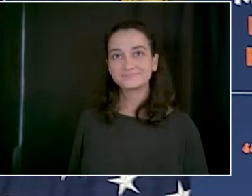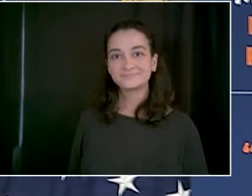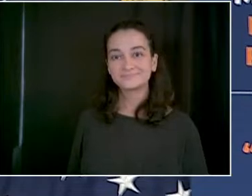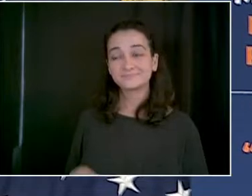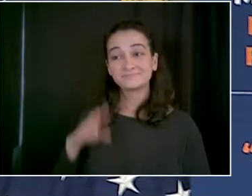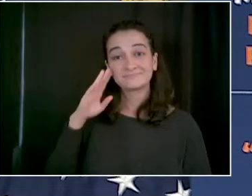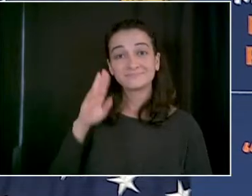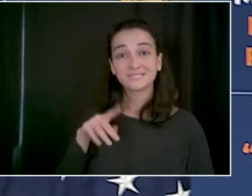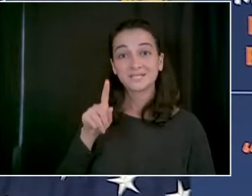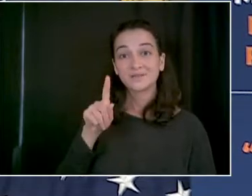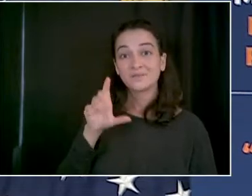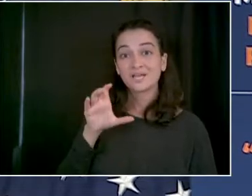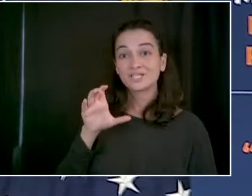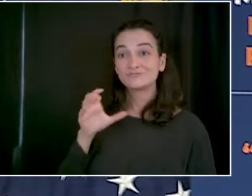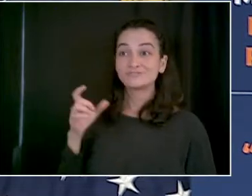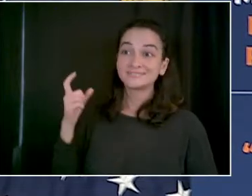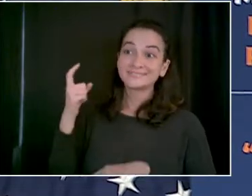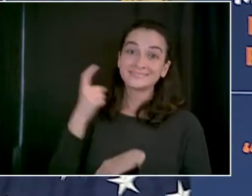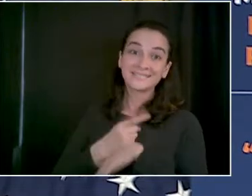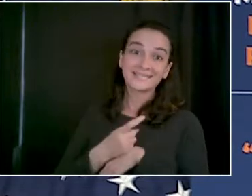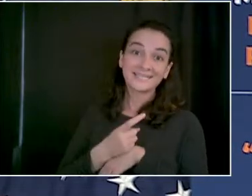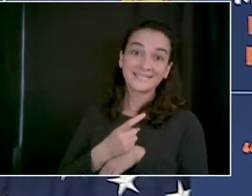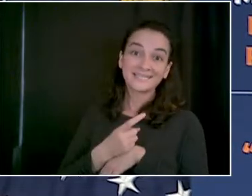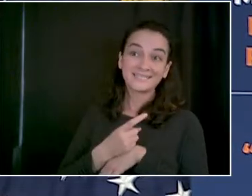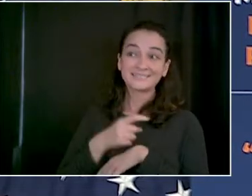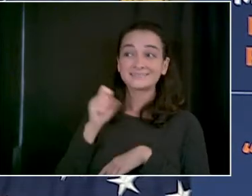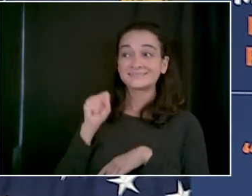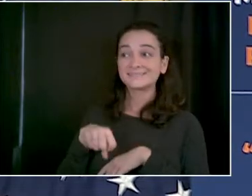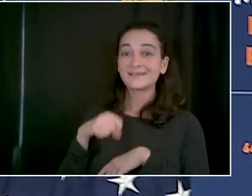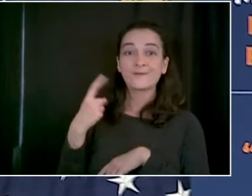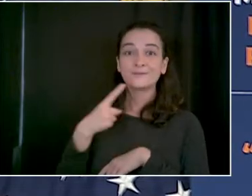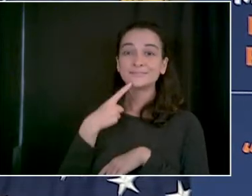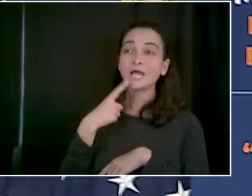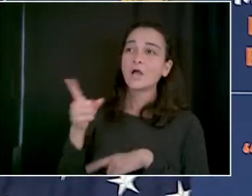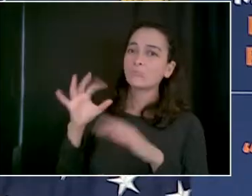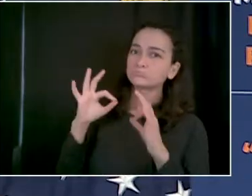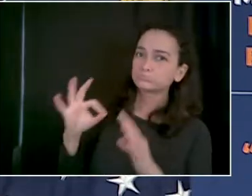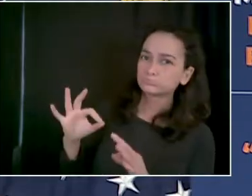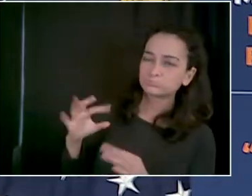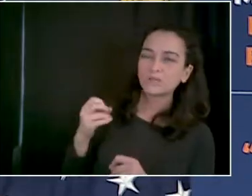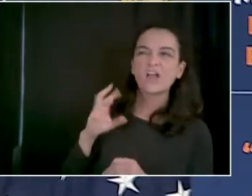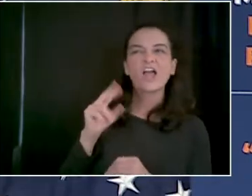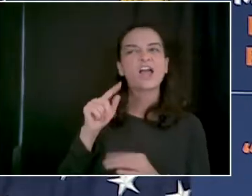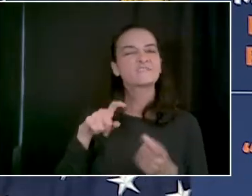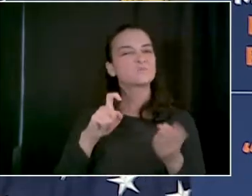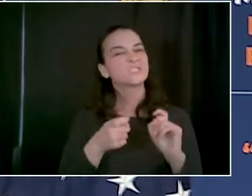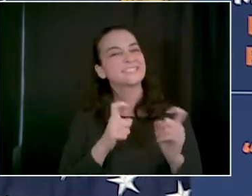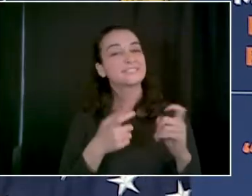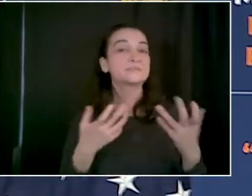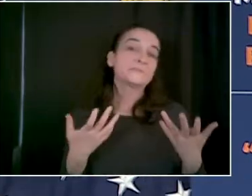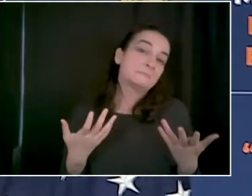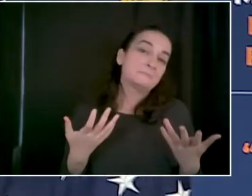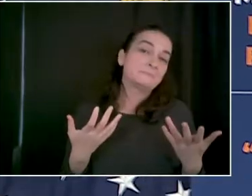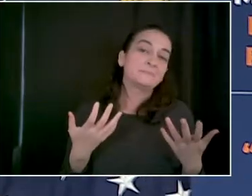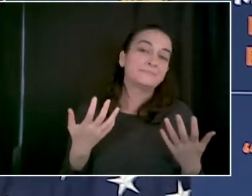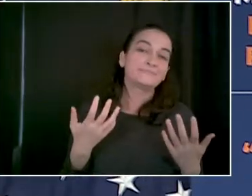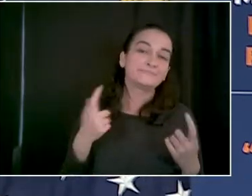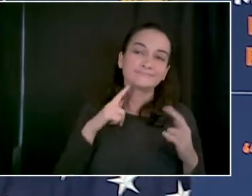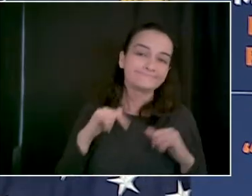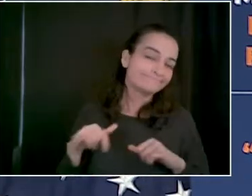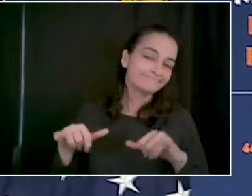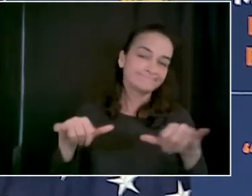in my observation. You know, clawing back the $80 million from FEMA, you know, I don't agree with